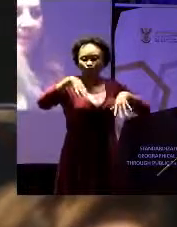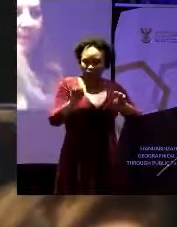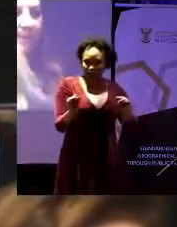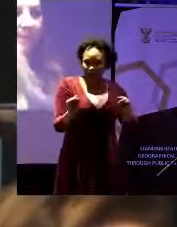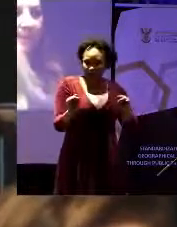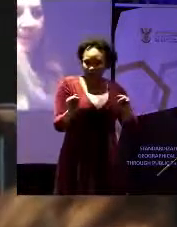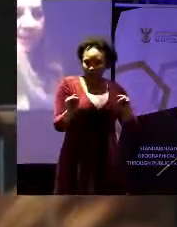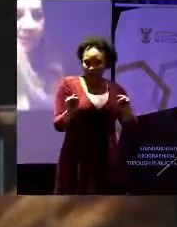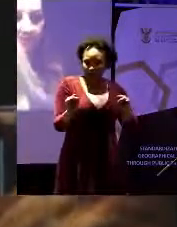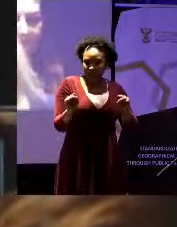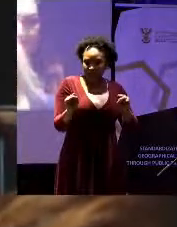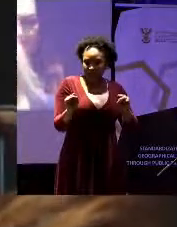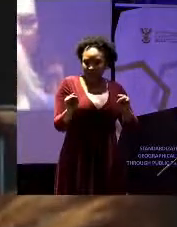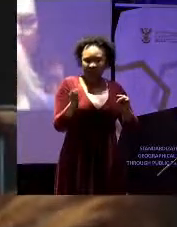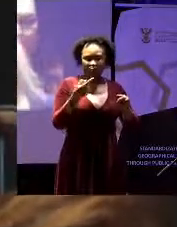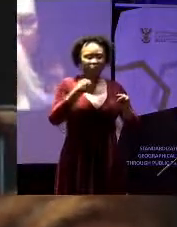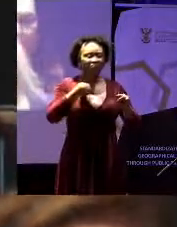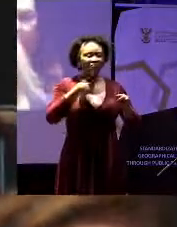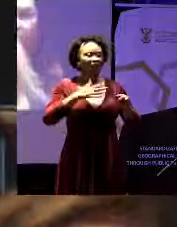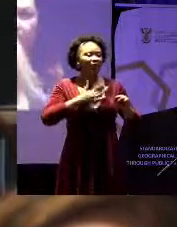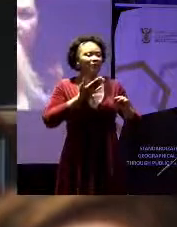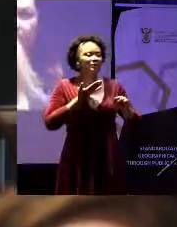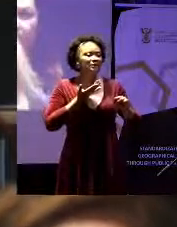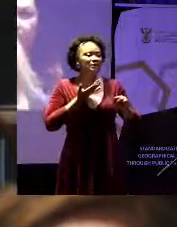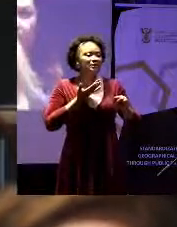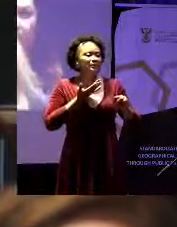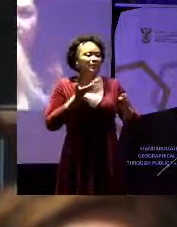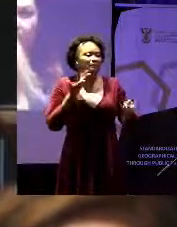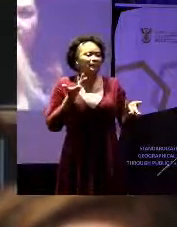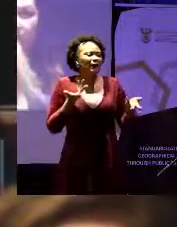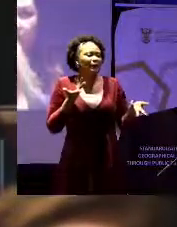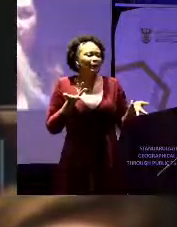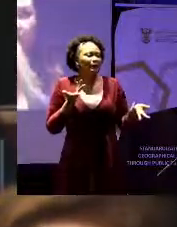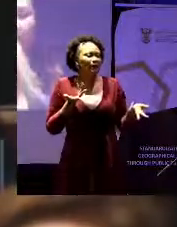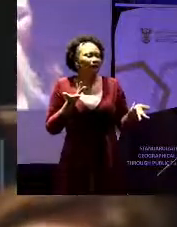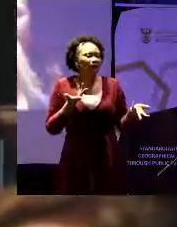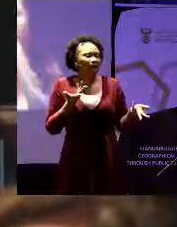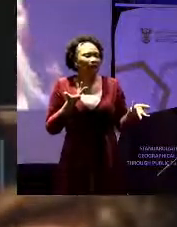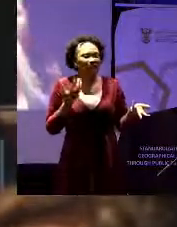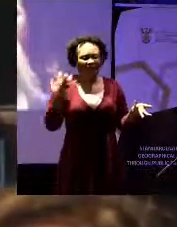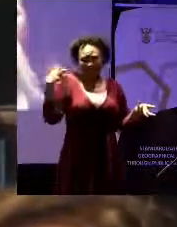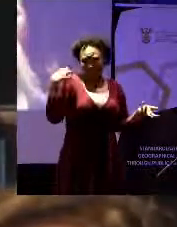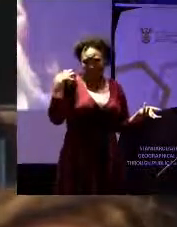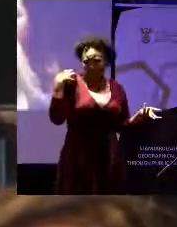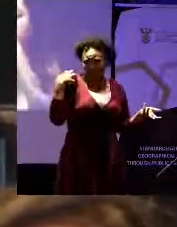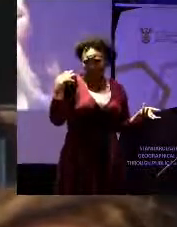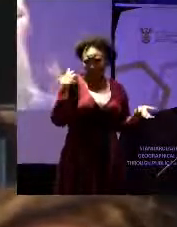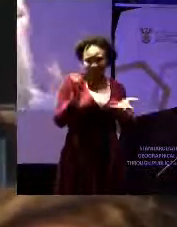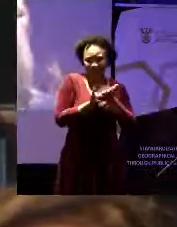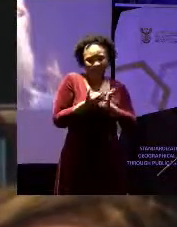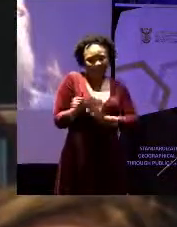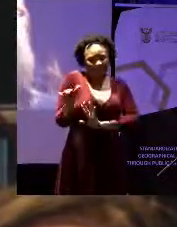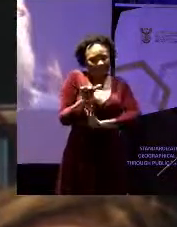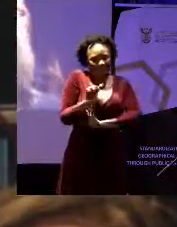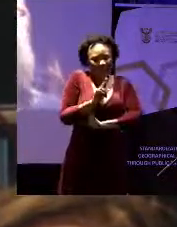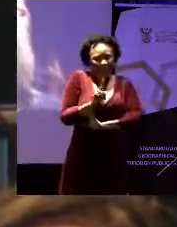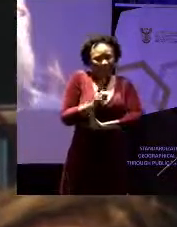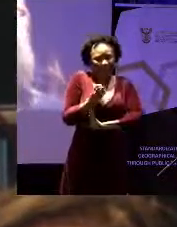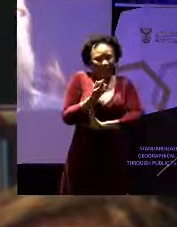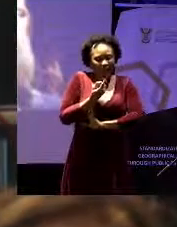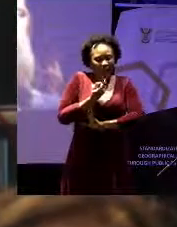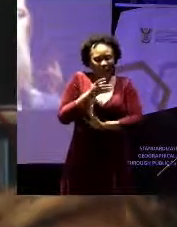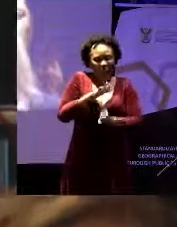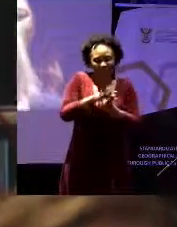Chairperson, I would like to perhaps the minister to revisit the call or the